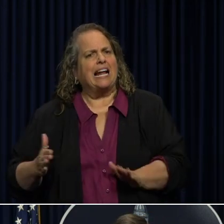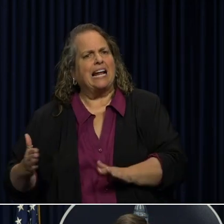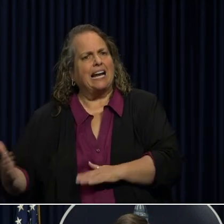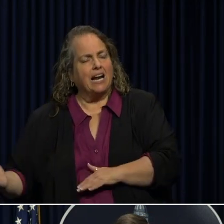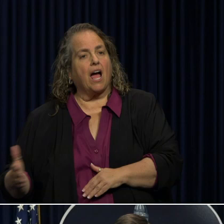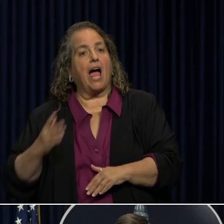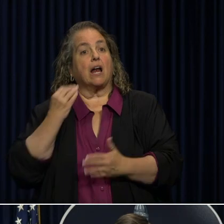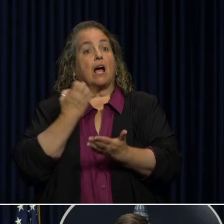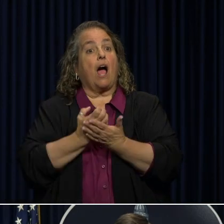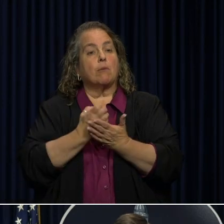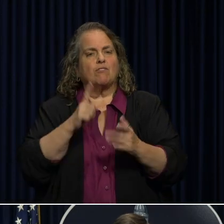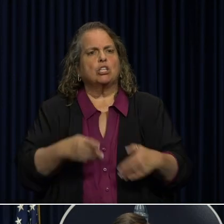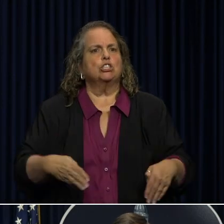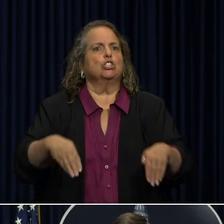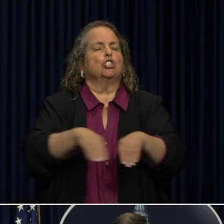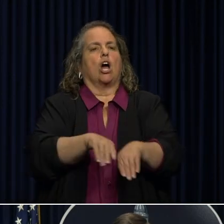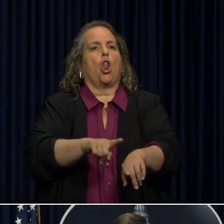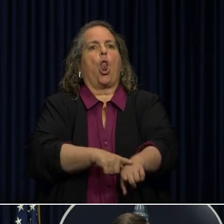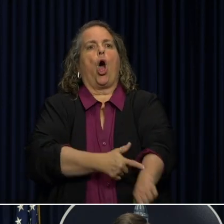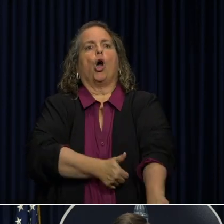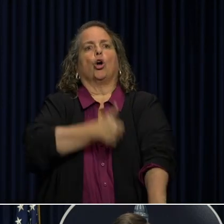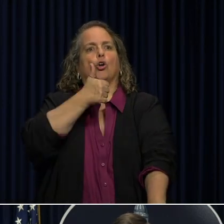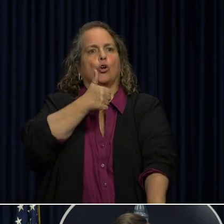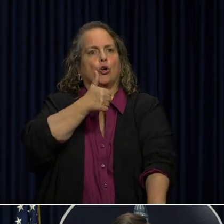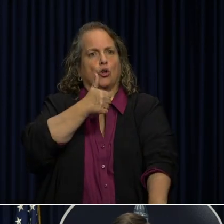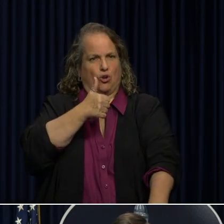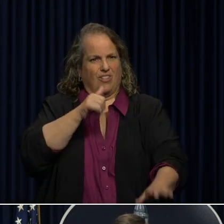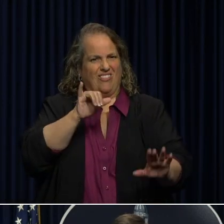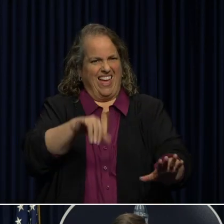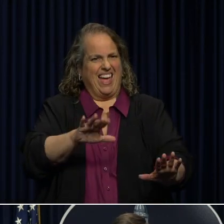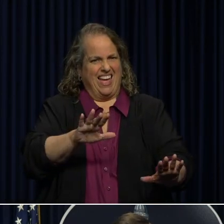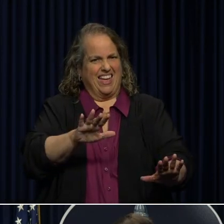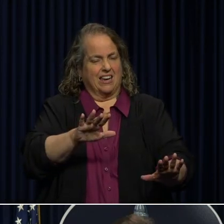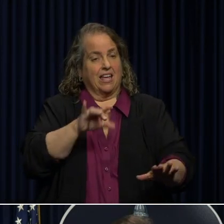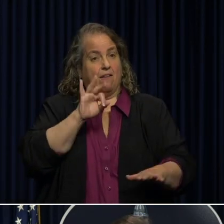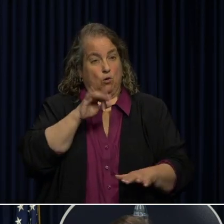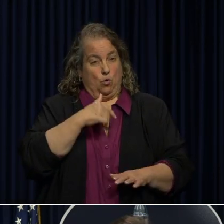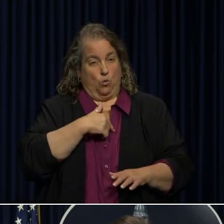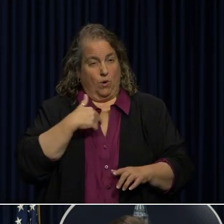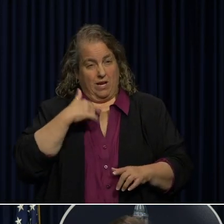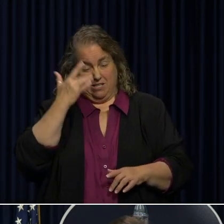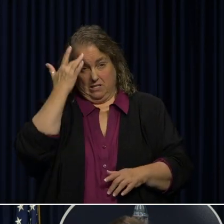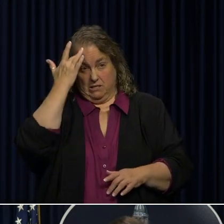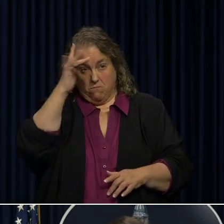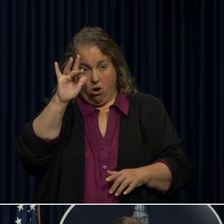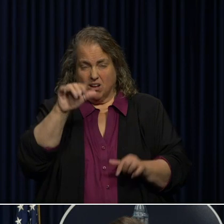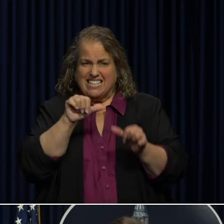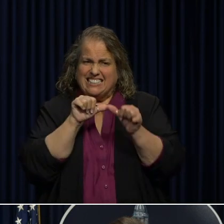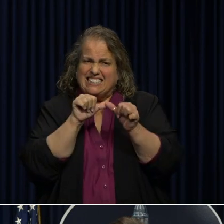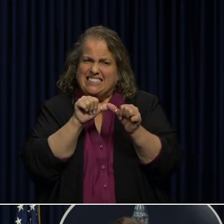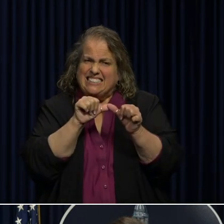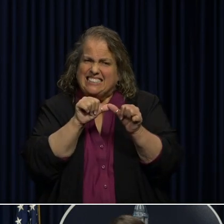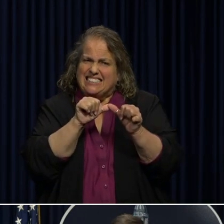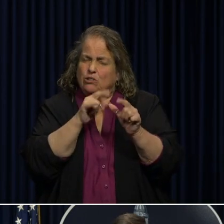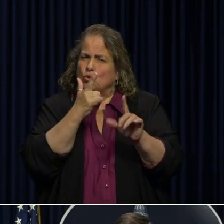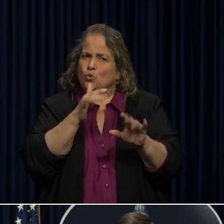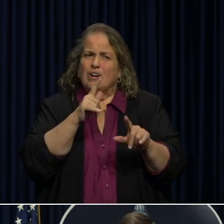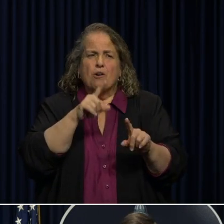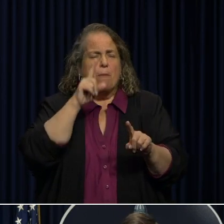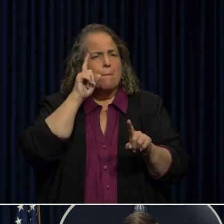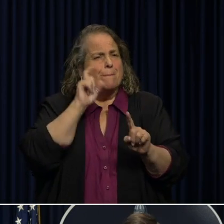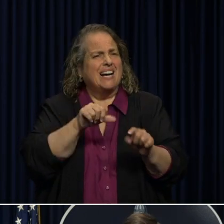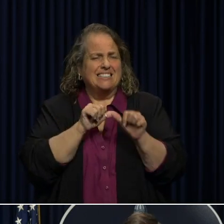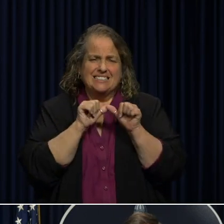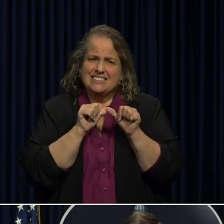wave and do this smart and continue to make sure we're strong and resilient, that first wave would go straight